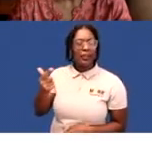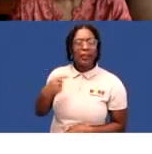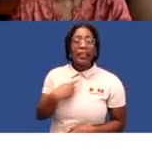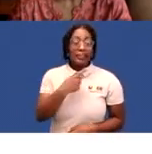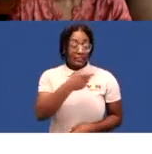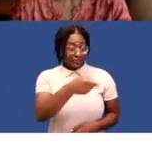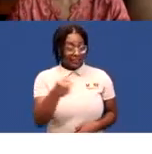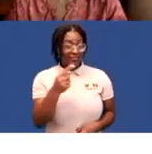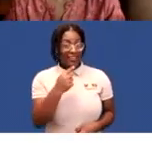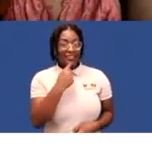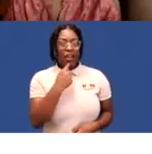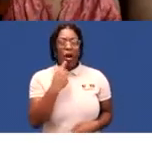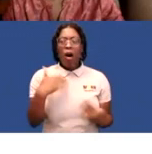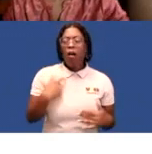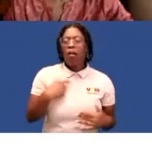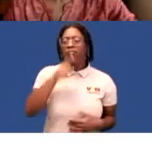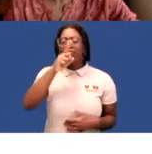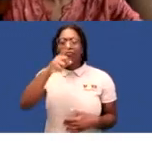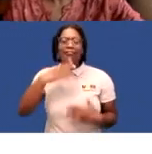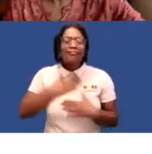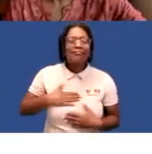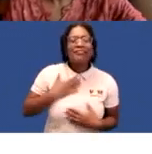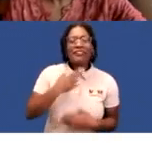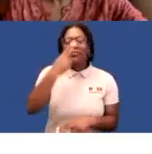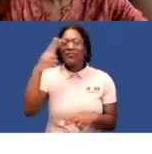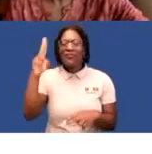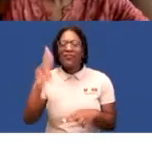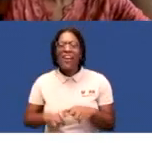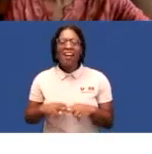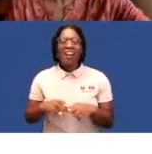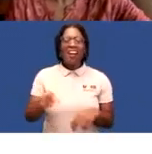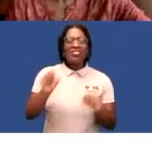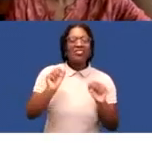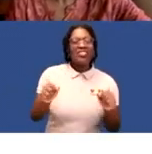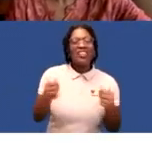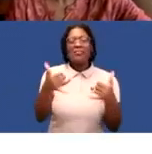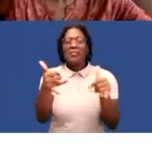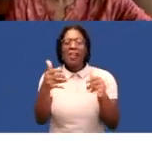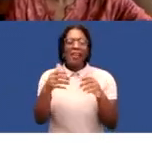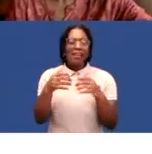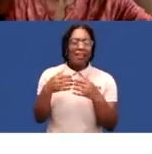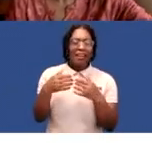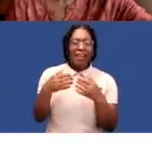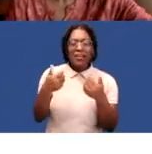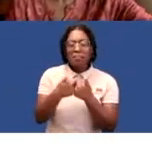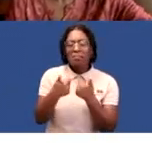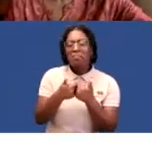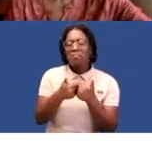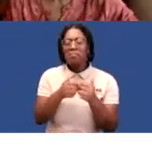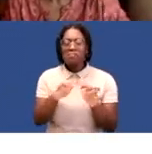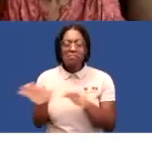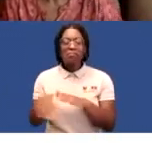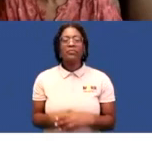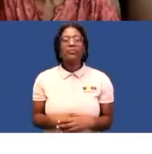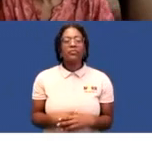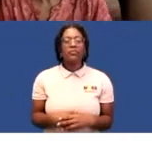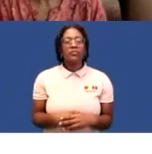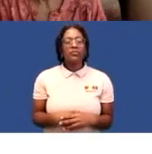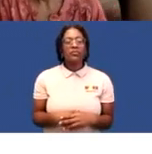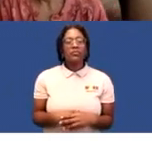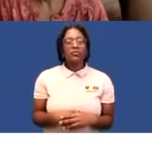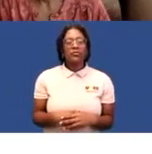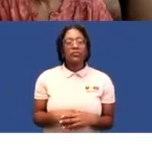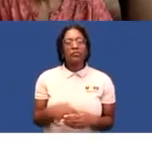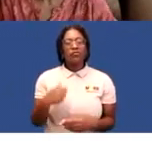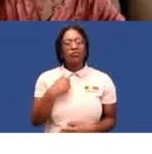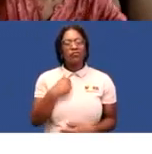I noticed this author wrote this book like poetry to help us remember how beautiful the things in the book are. What words and descriptions could we add